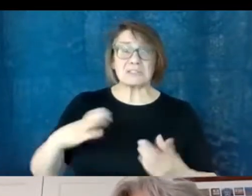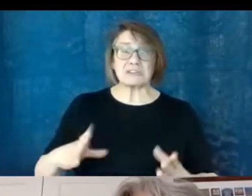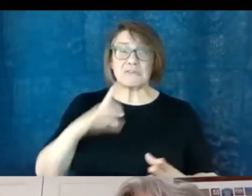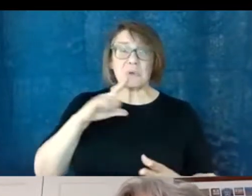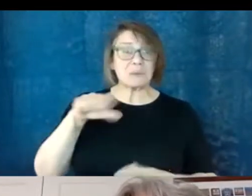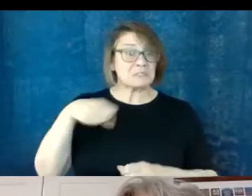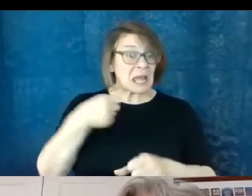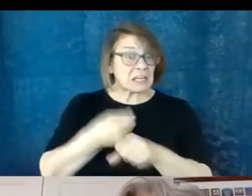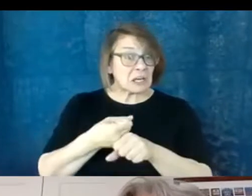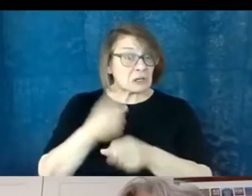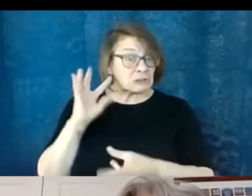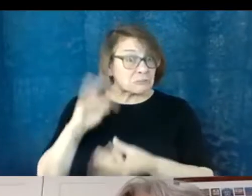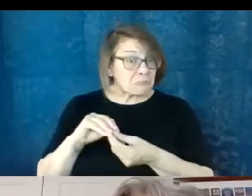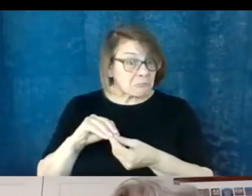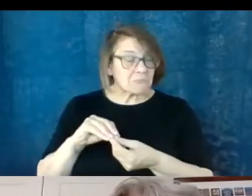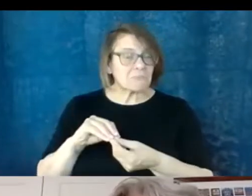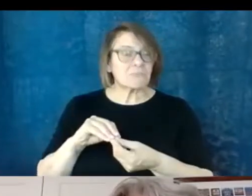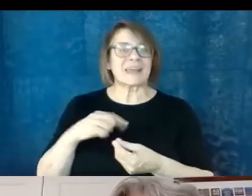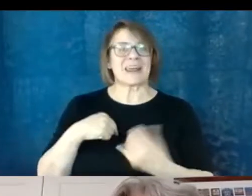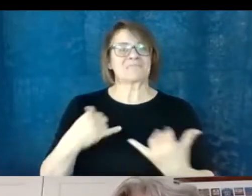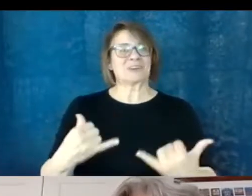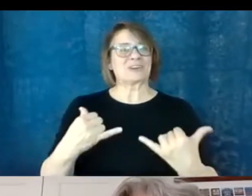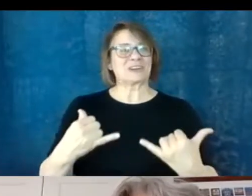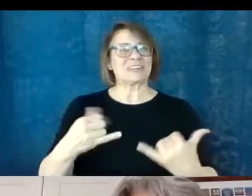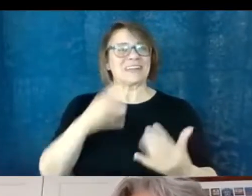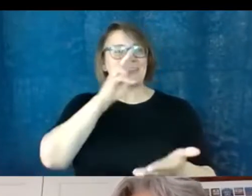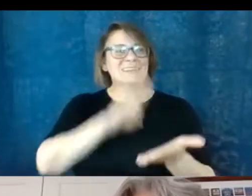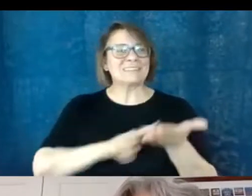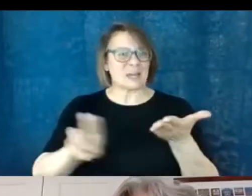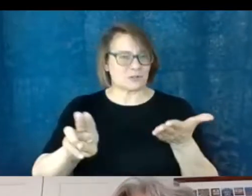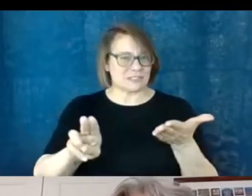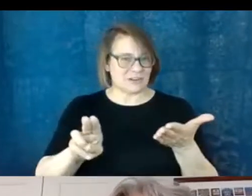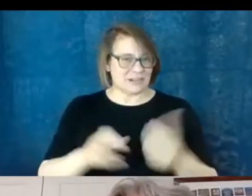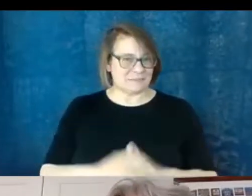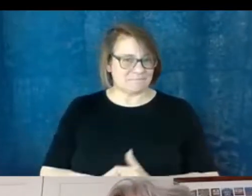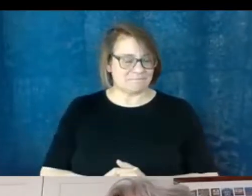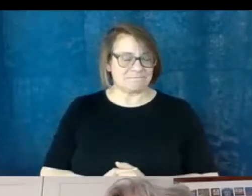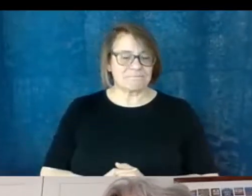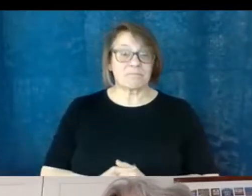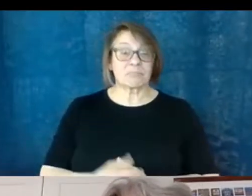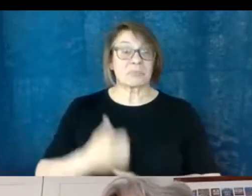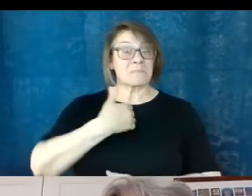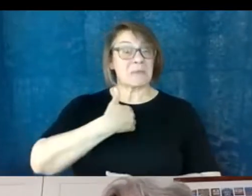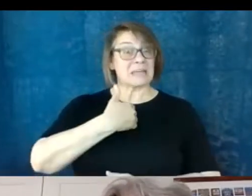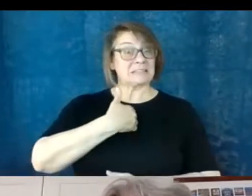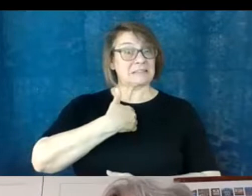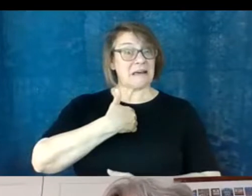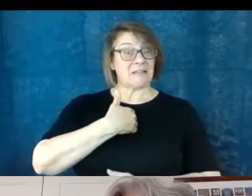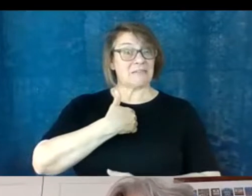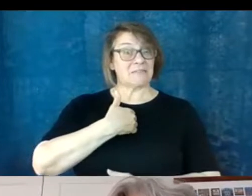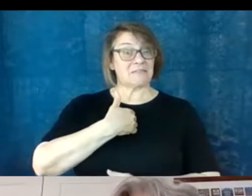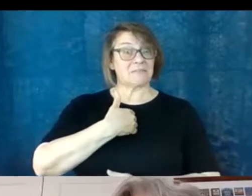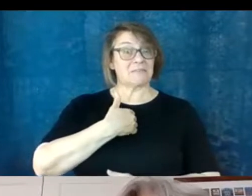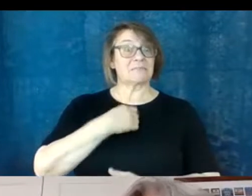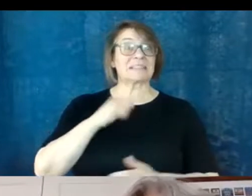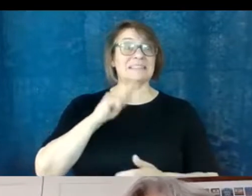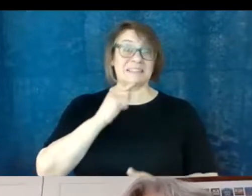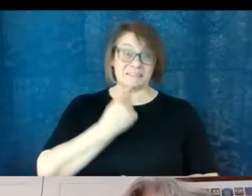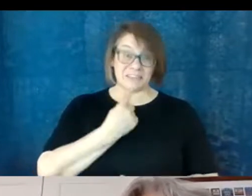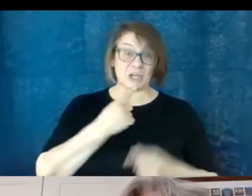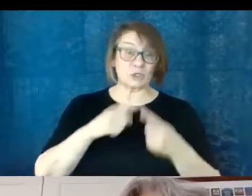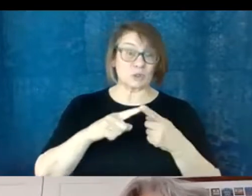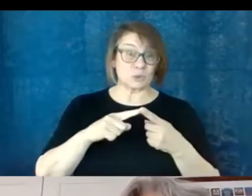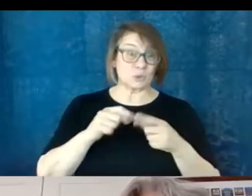years, and I'm presently secretary. I myself am severe profound